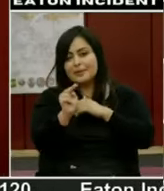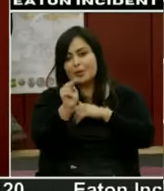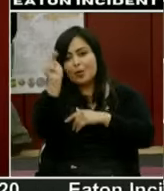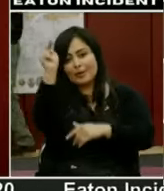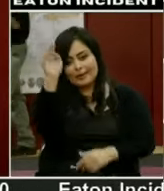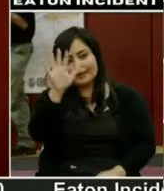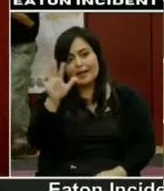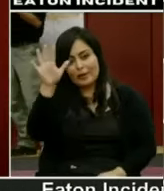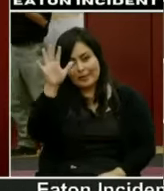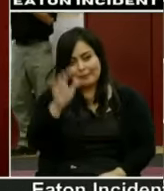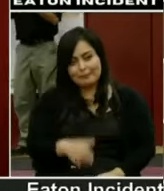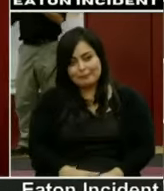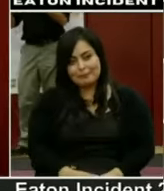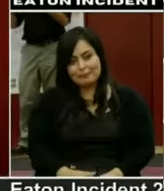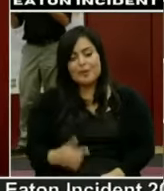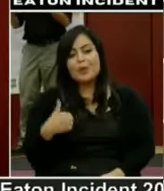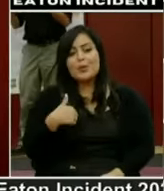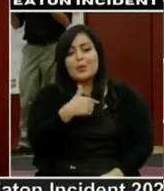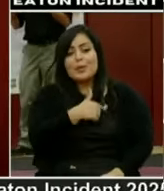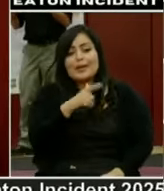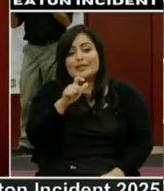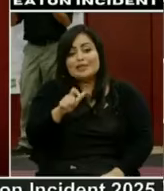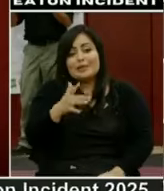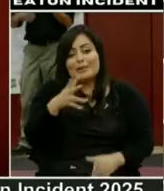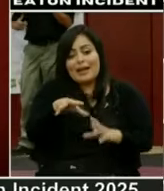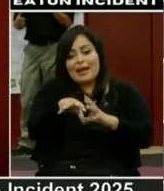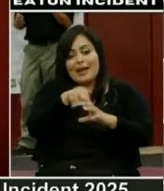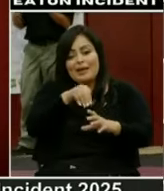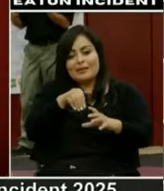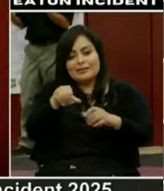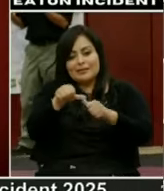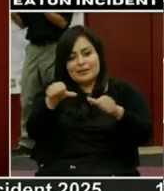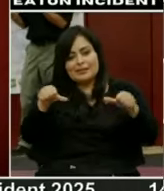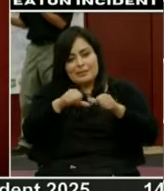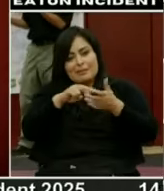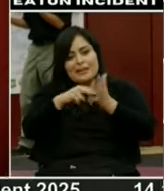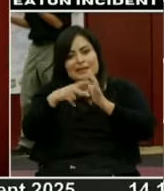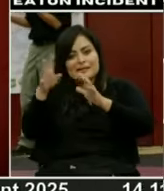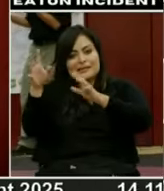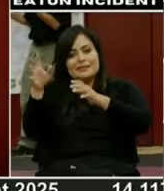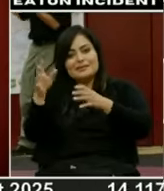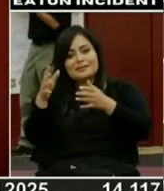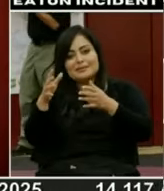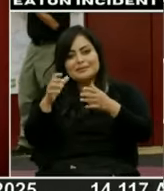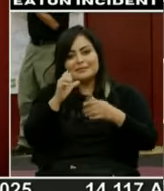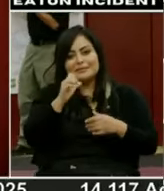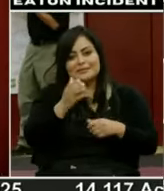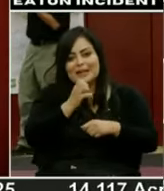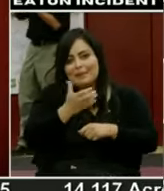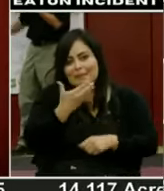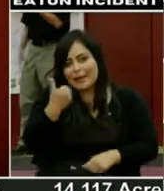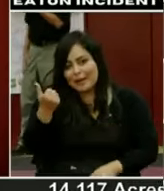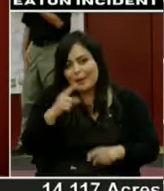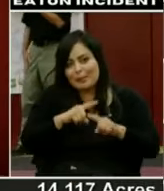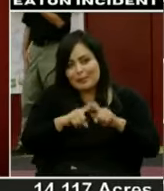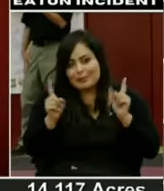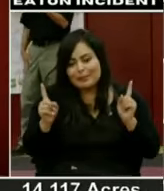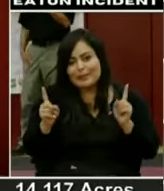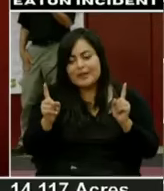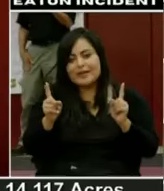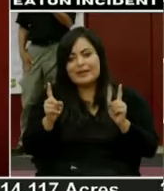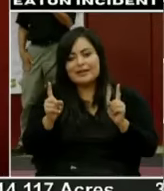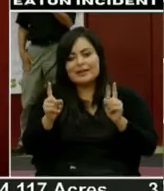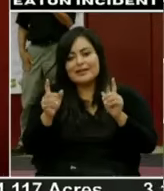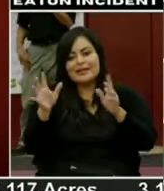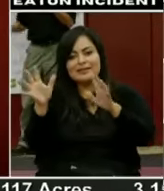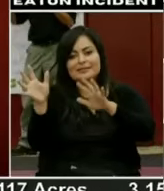than what they are, so we should be out of the fire area. It doesn't mean things are any better, but the chance for